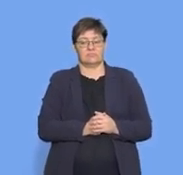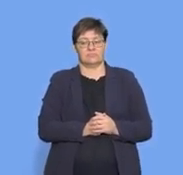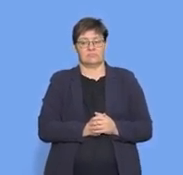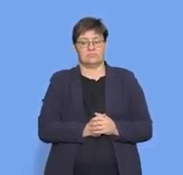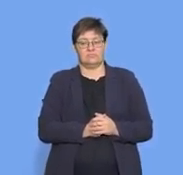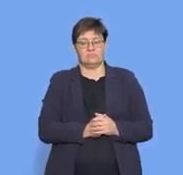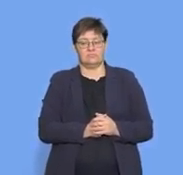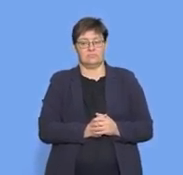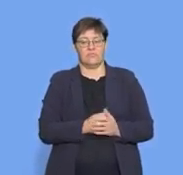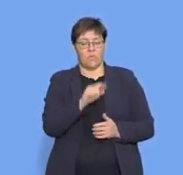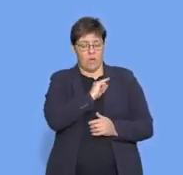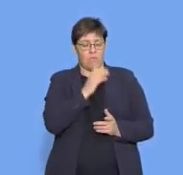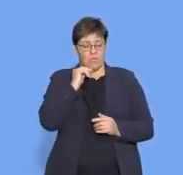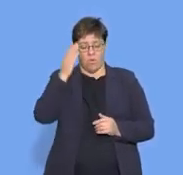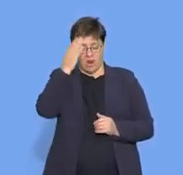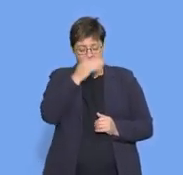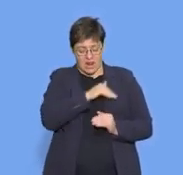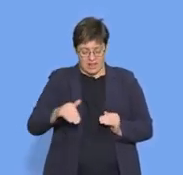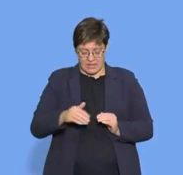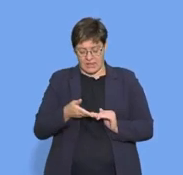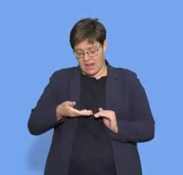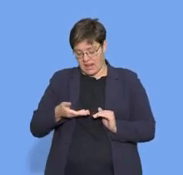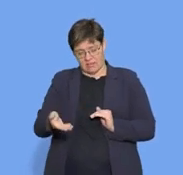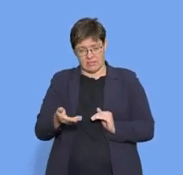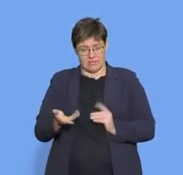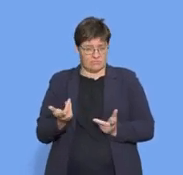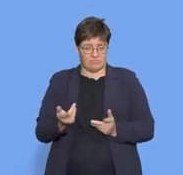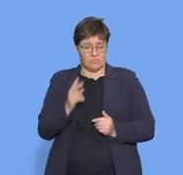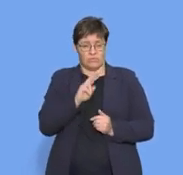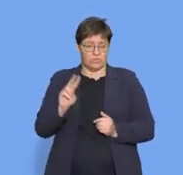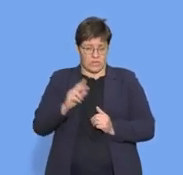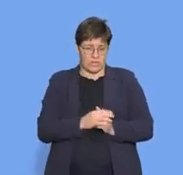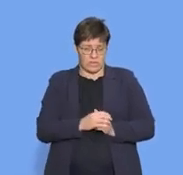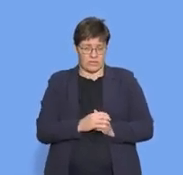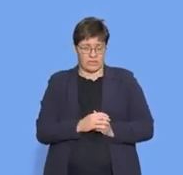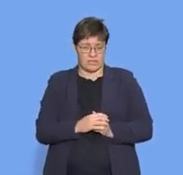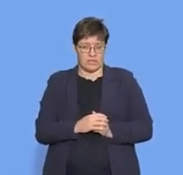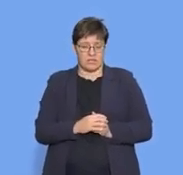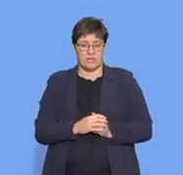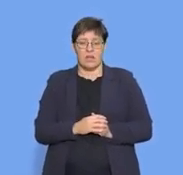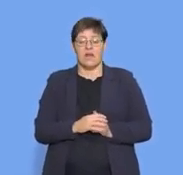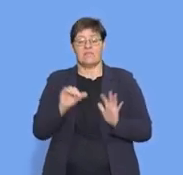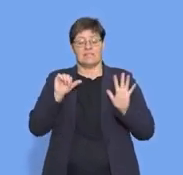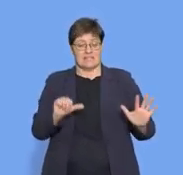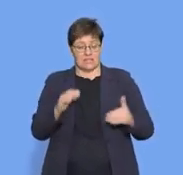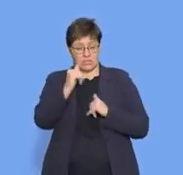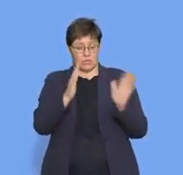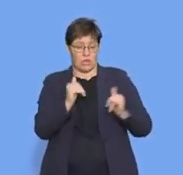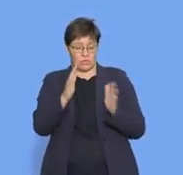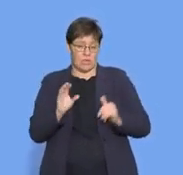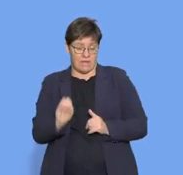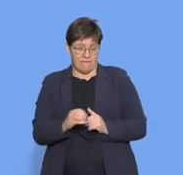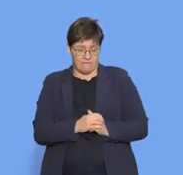is length times length, which is length squared. And because a cube is made up of